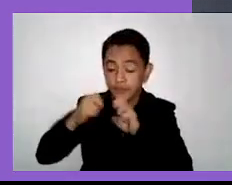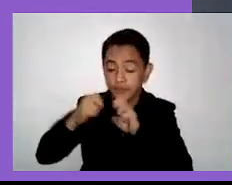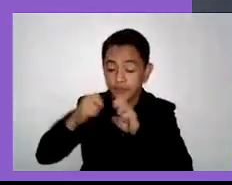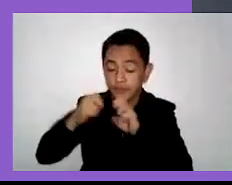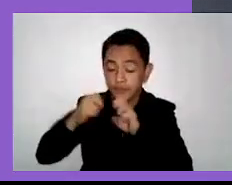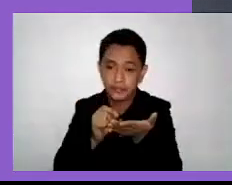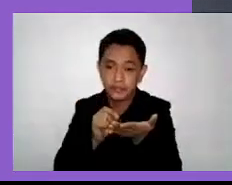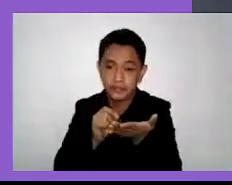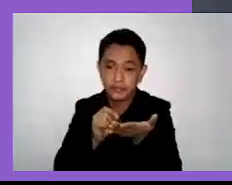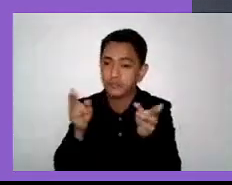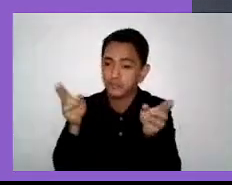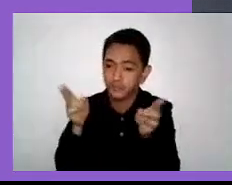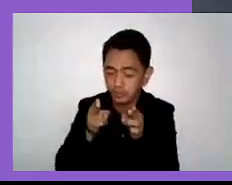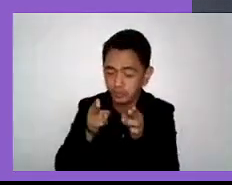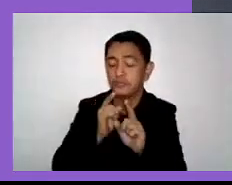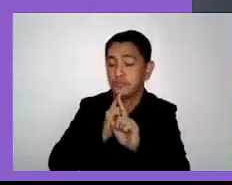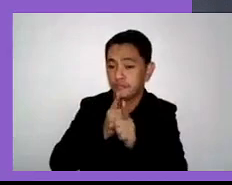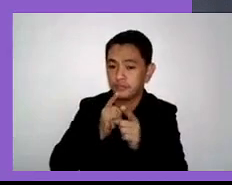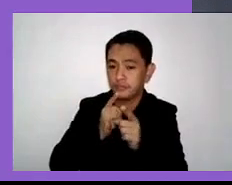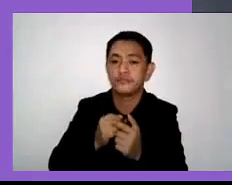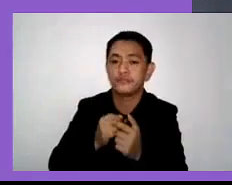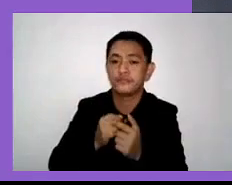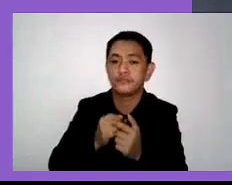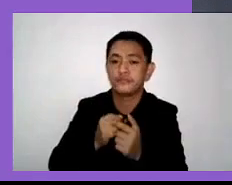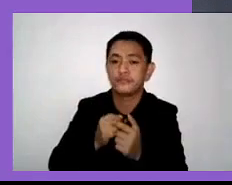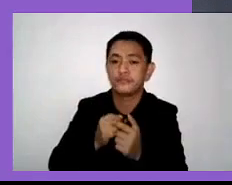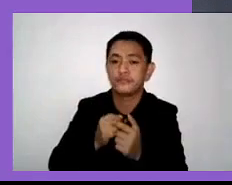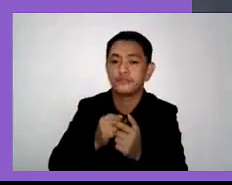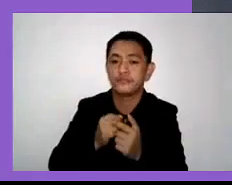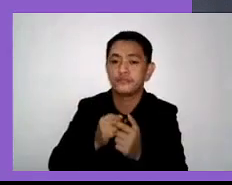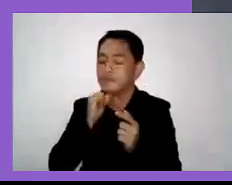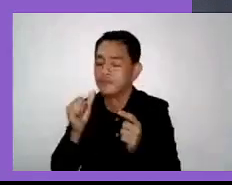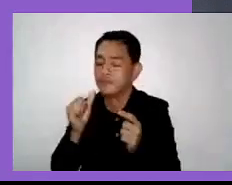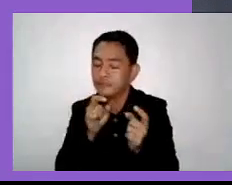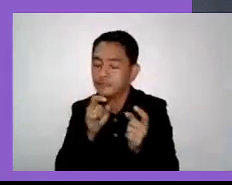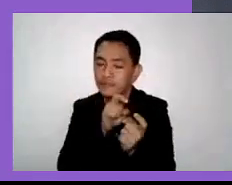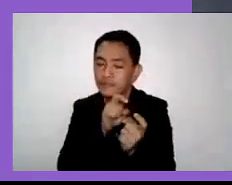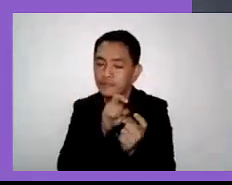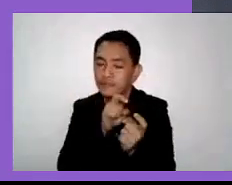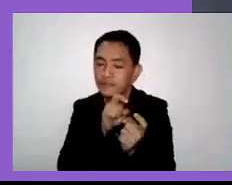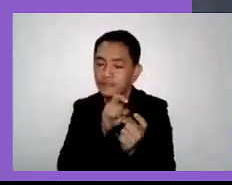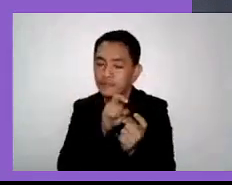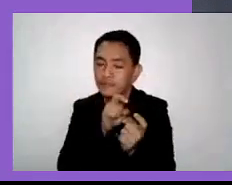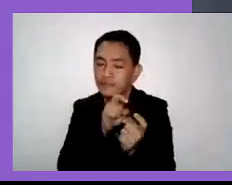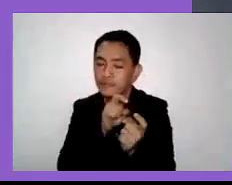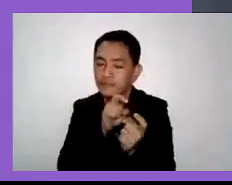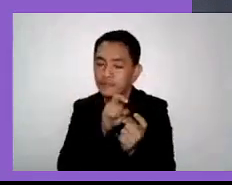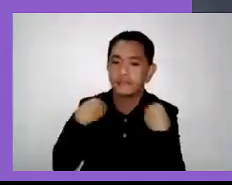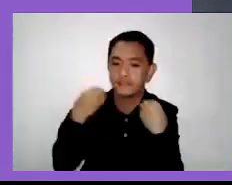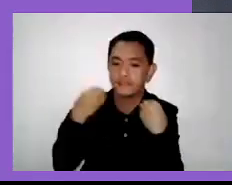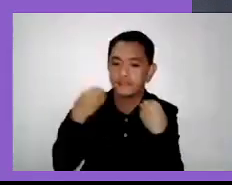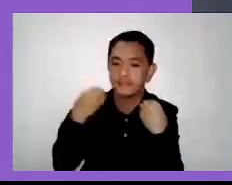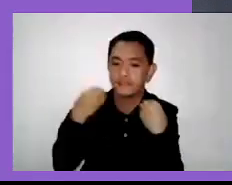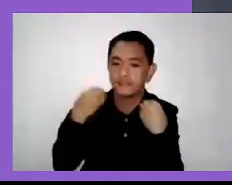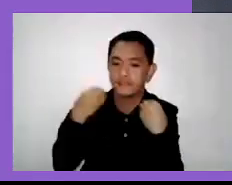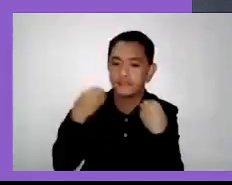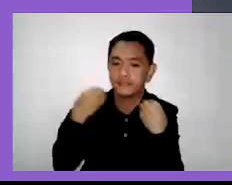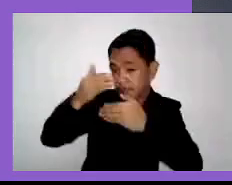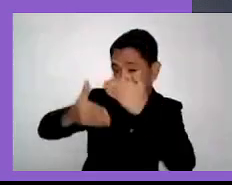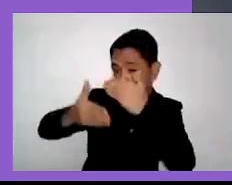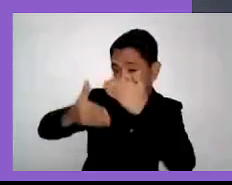responses. Incoherence may also be noted, given some confusion with the sequence of events and ideas.